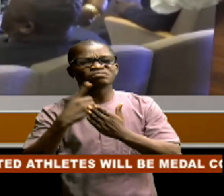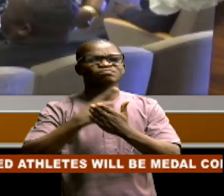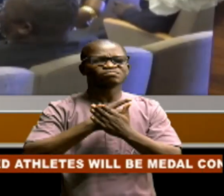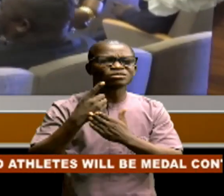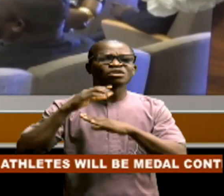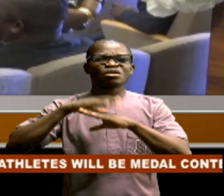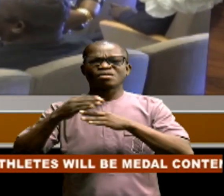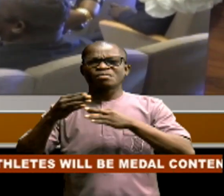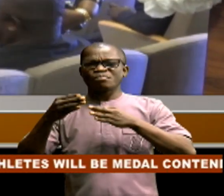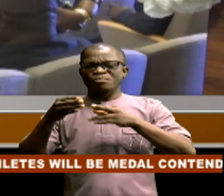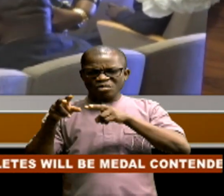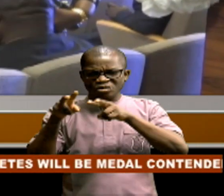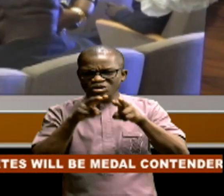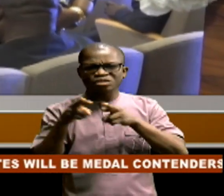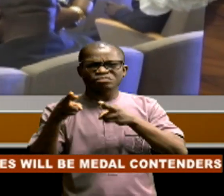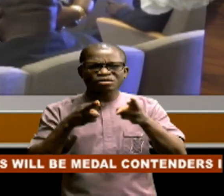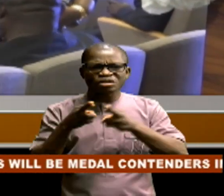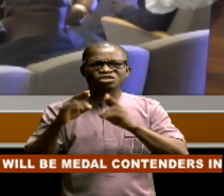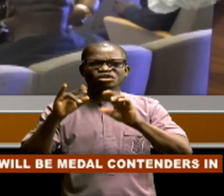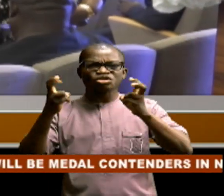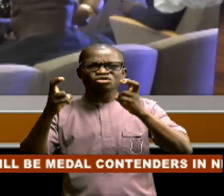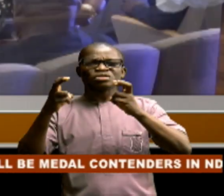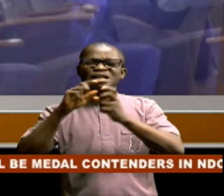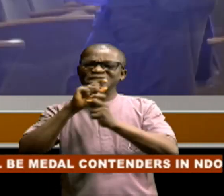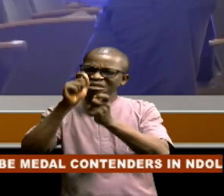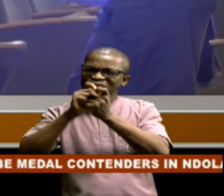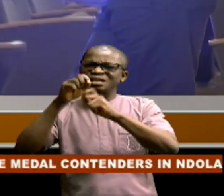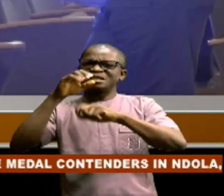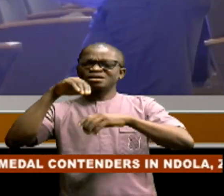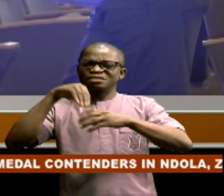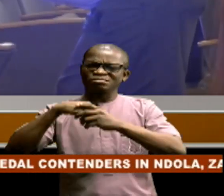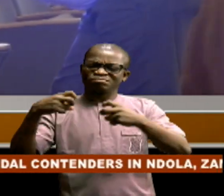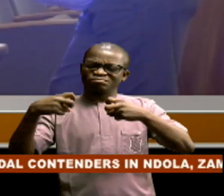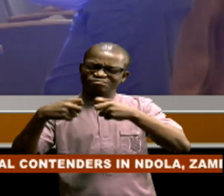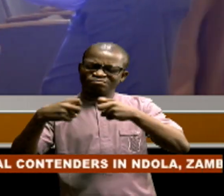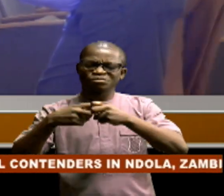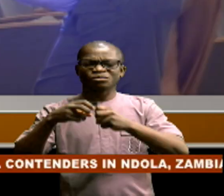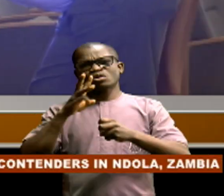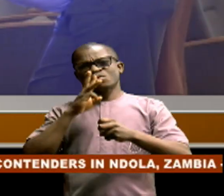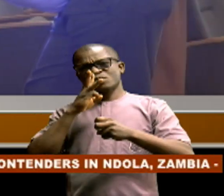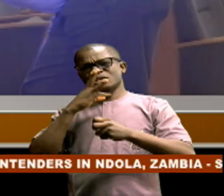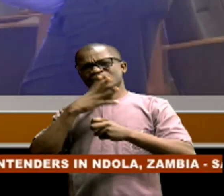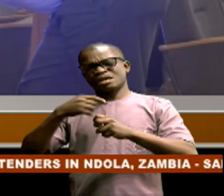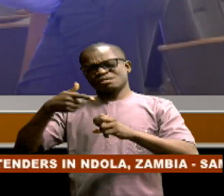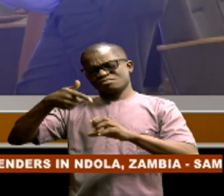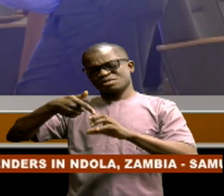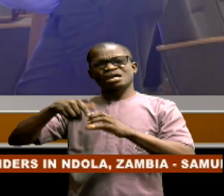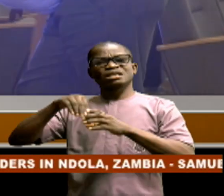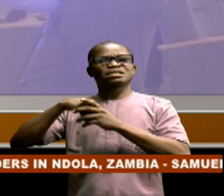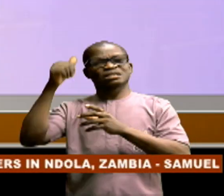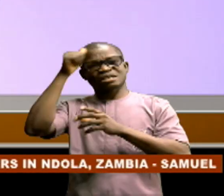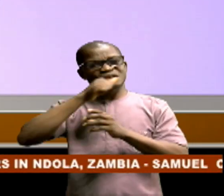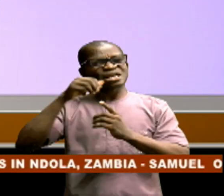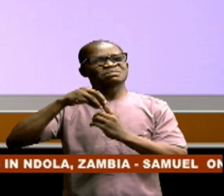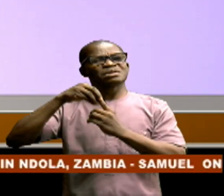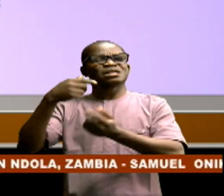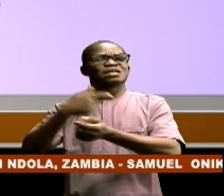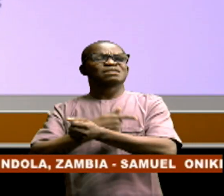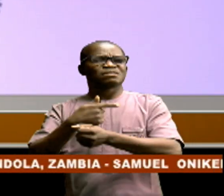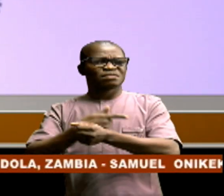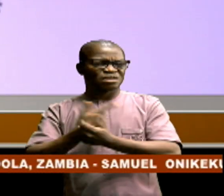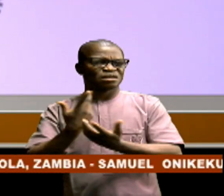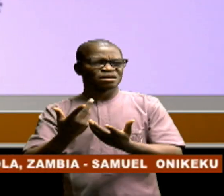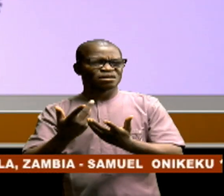issues, specifically in the areas of electricity, water and natural gas in Africa, especially Ghana, the Public